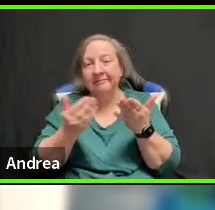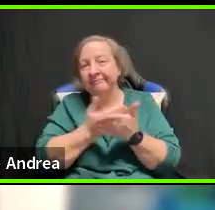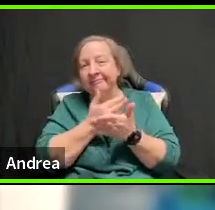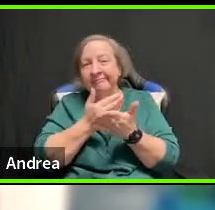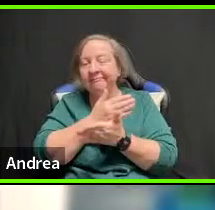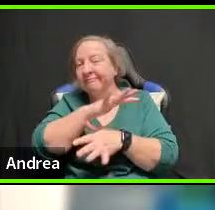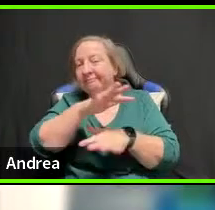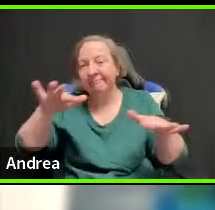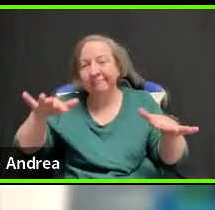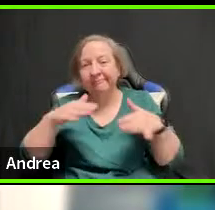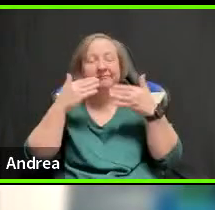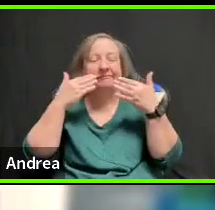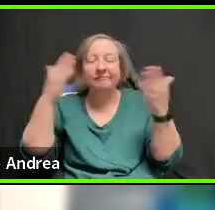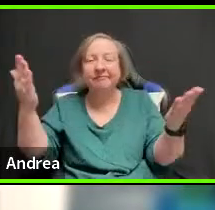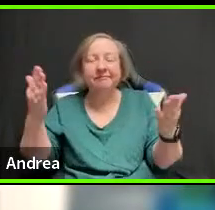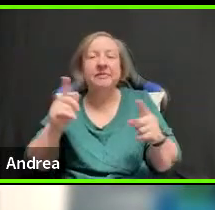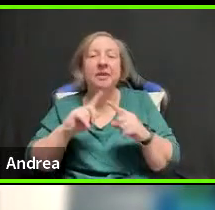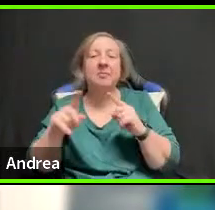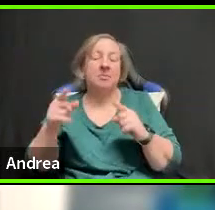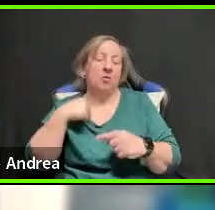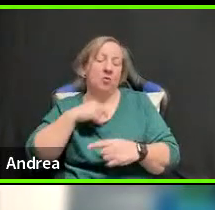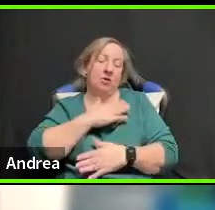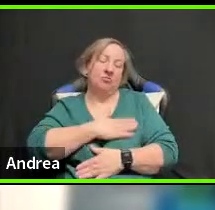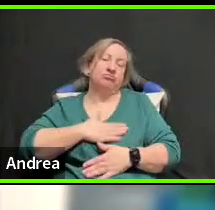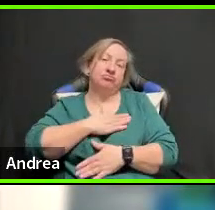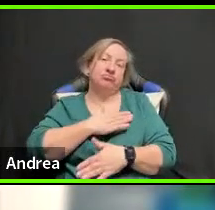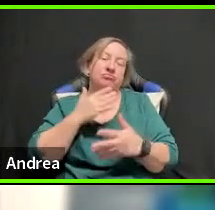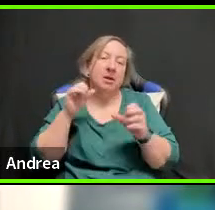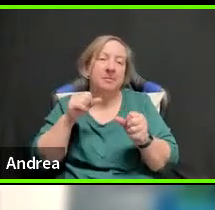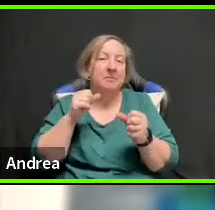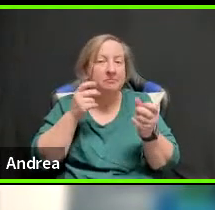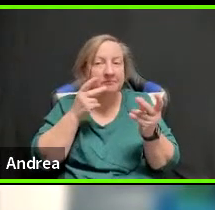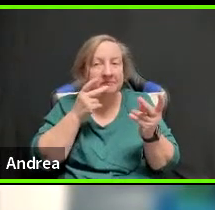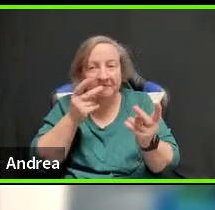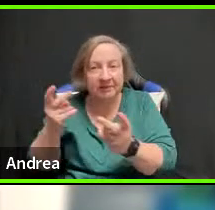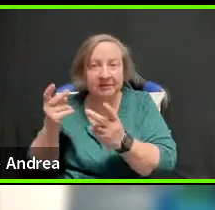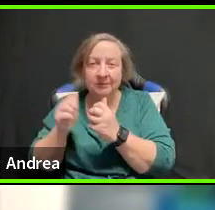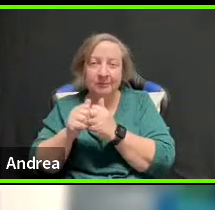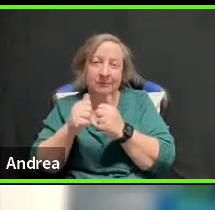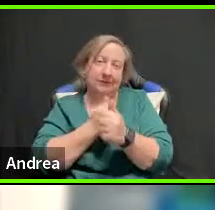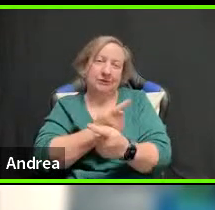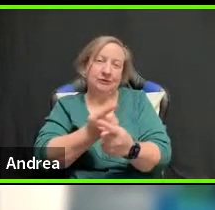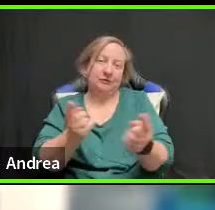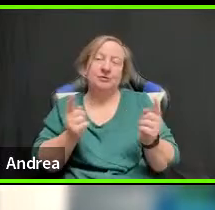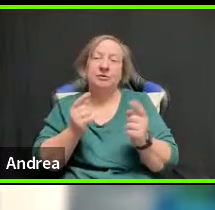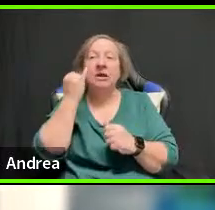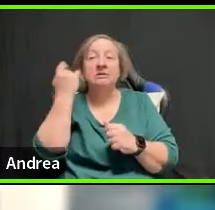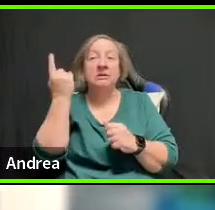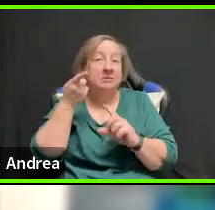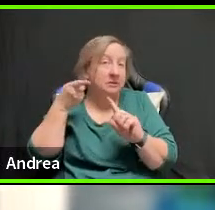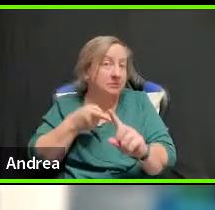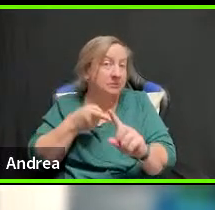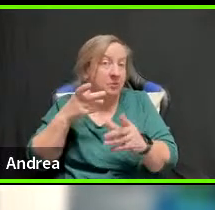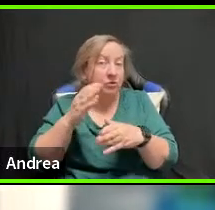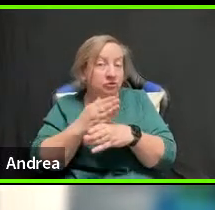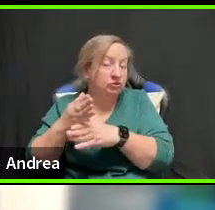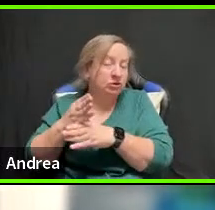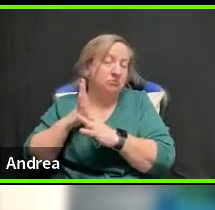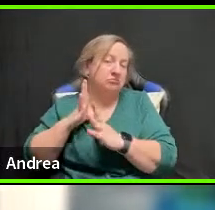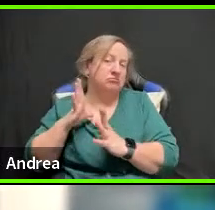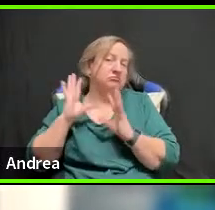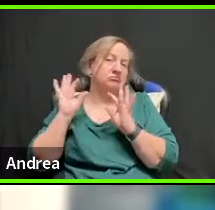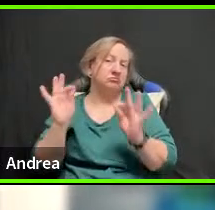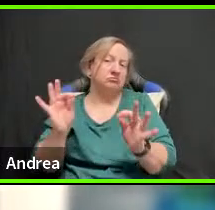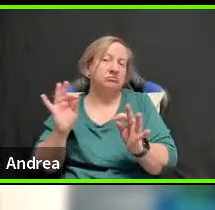But in any case, we do appreciate being able to visit with each of you. If you have something specific you'd like to share, that's great. If